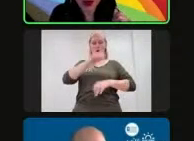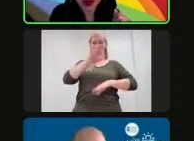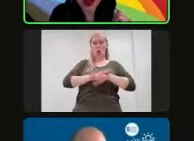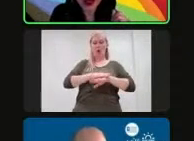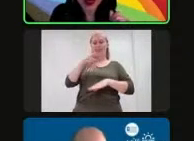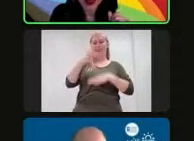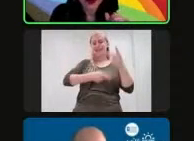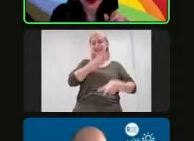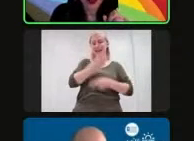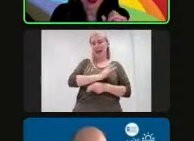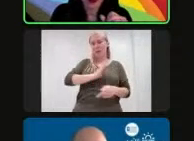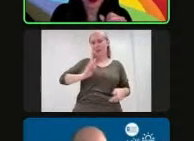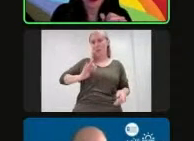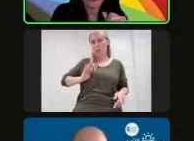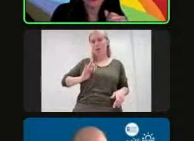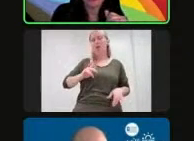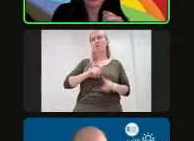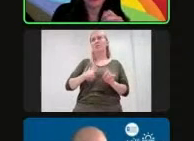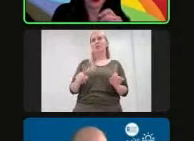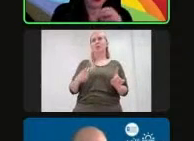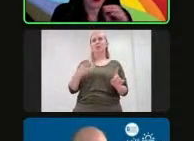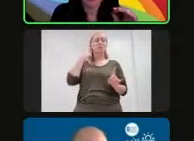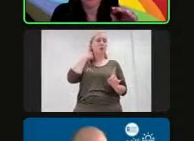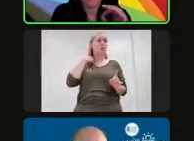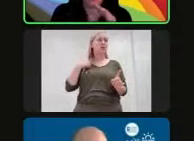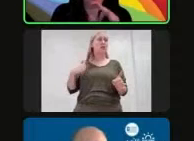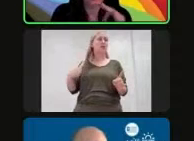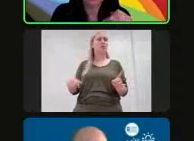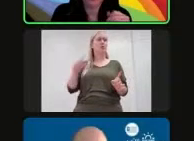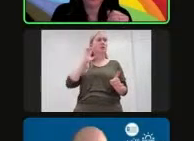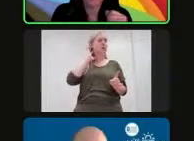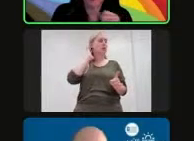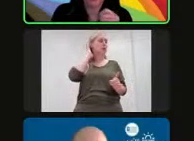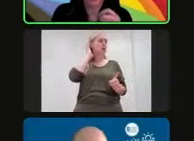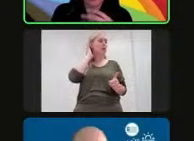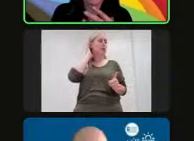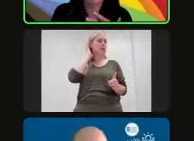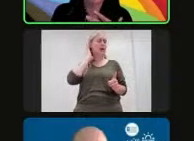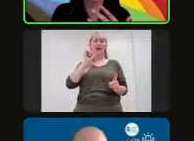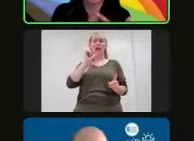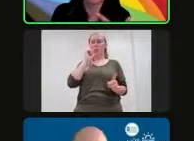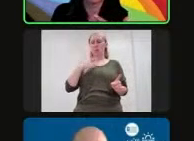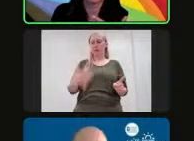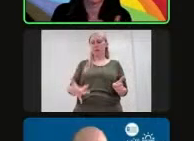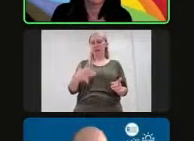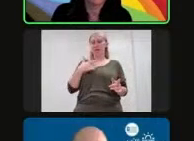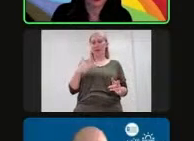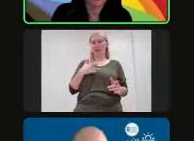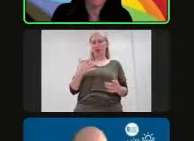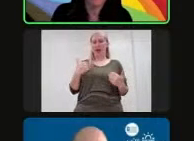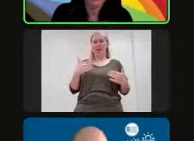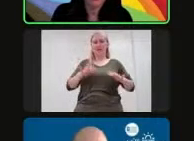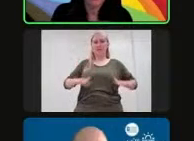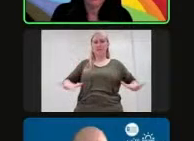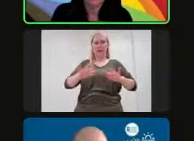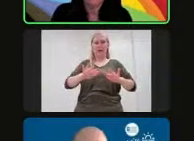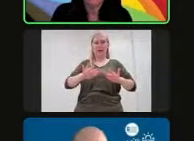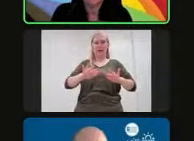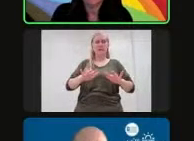board, but like I don't usually feel like there is the space to have